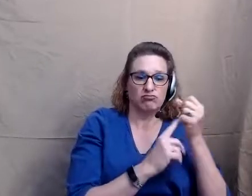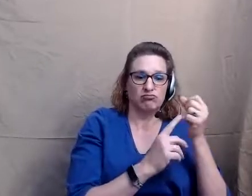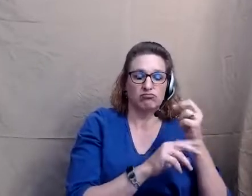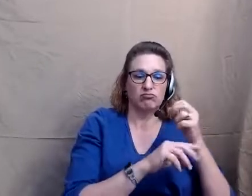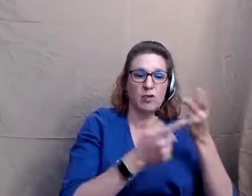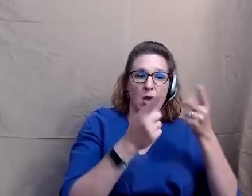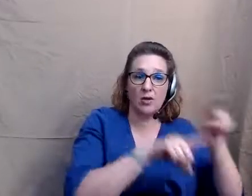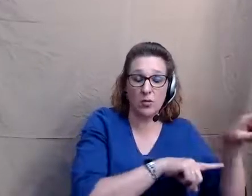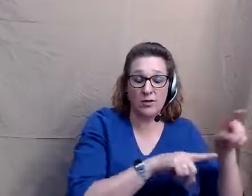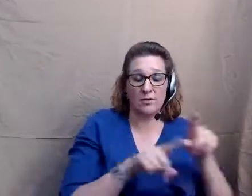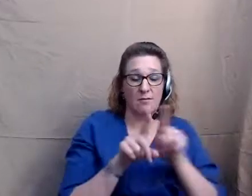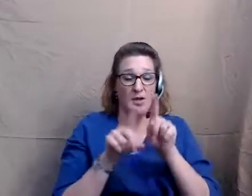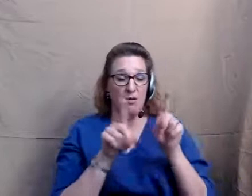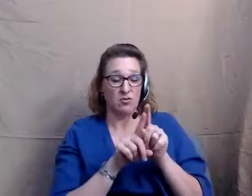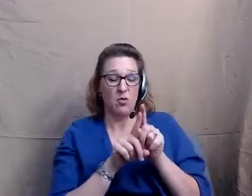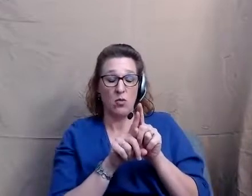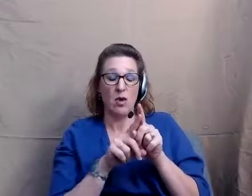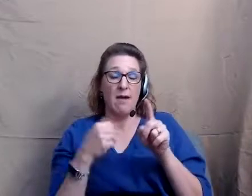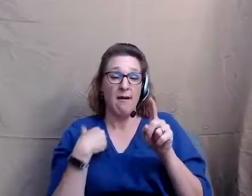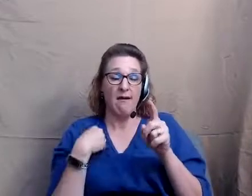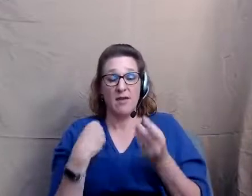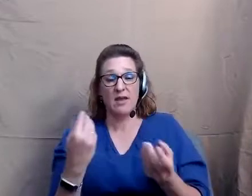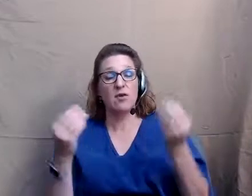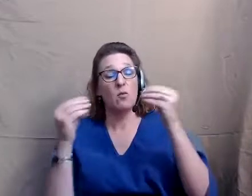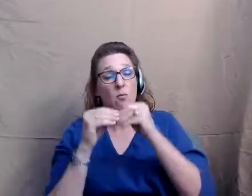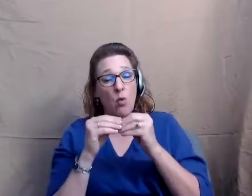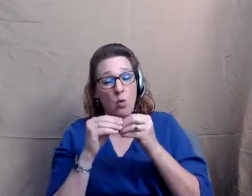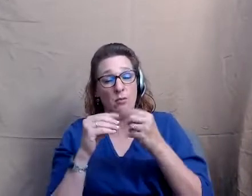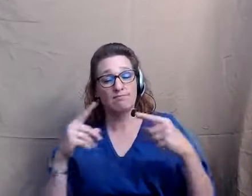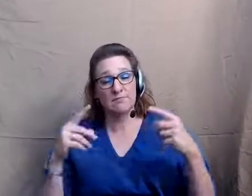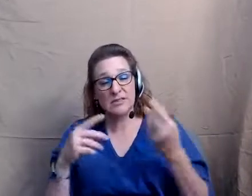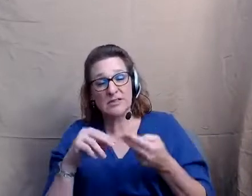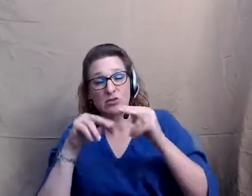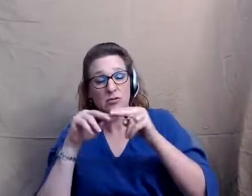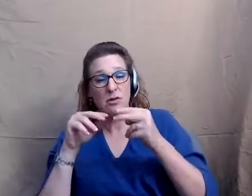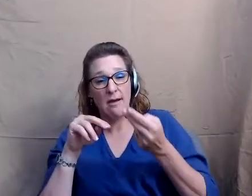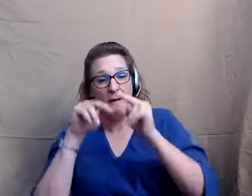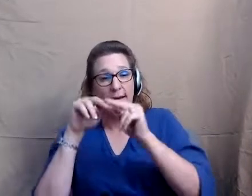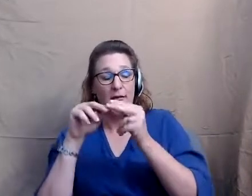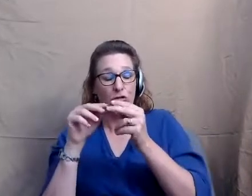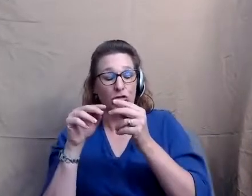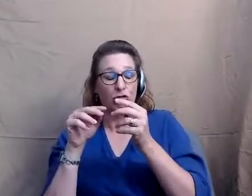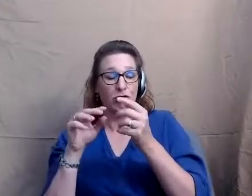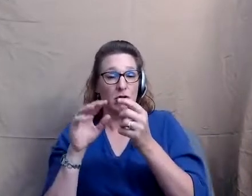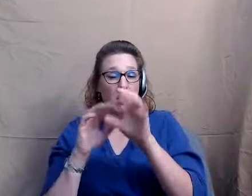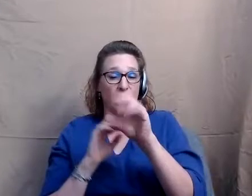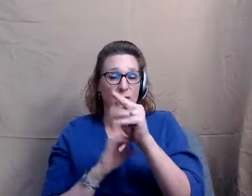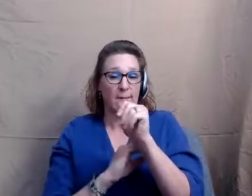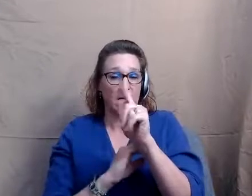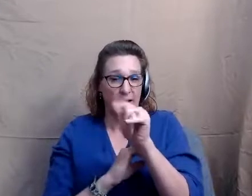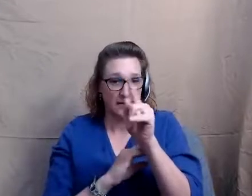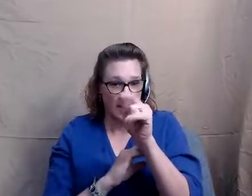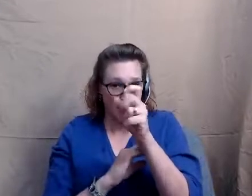actually exacerbate the correlates of intimate partner violence. So, for example, criminalization makes it more difficult to find